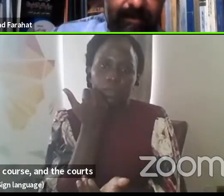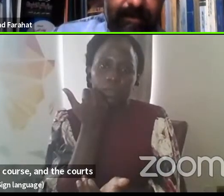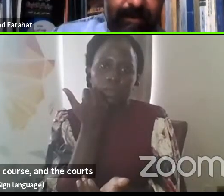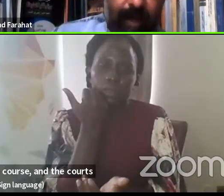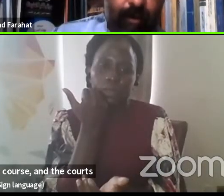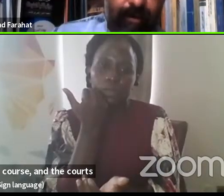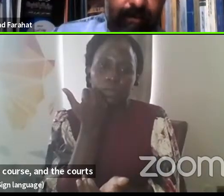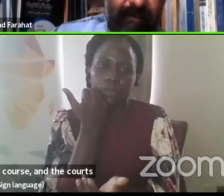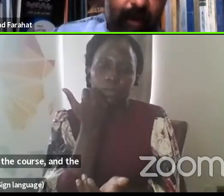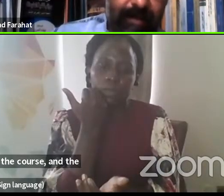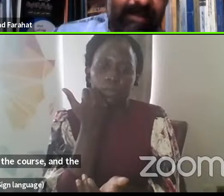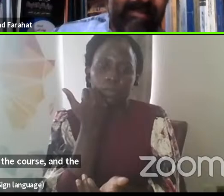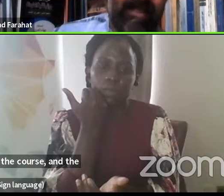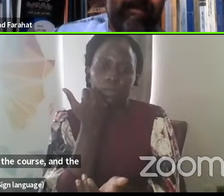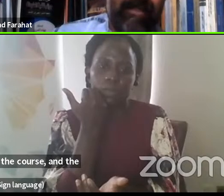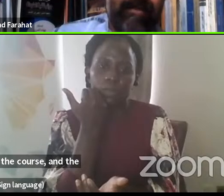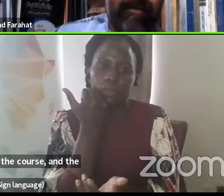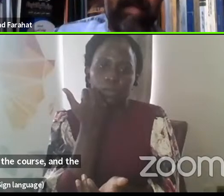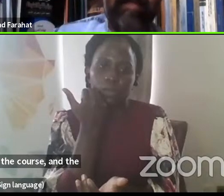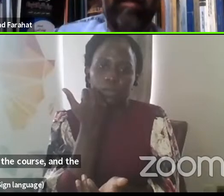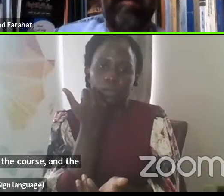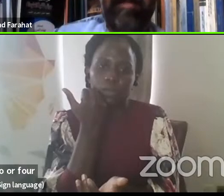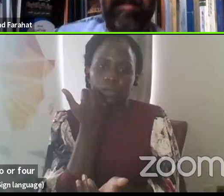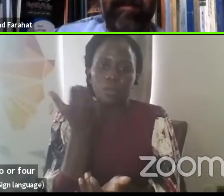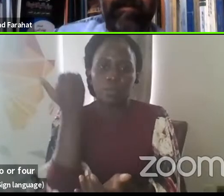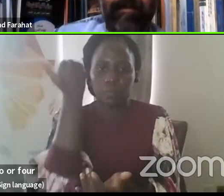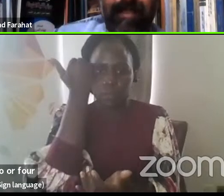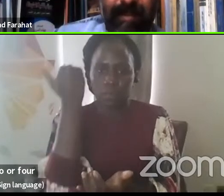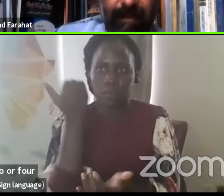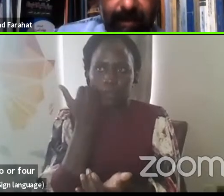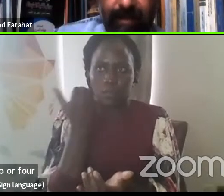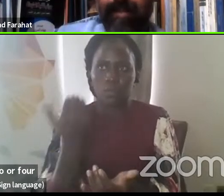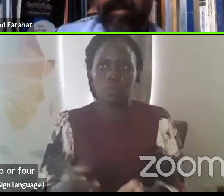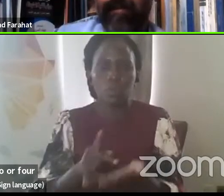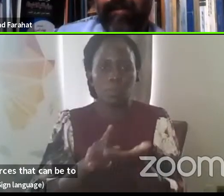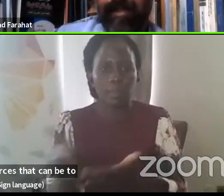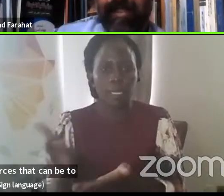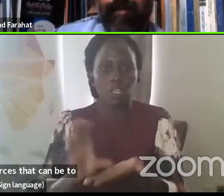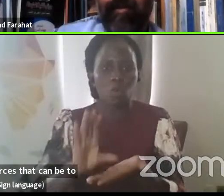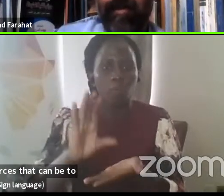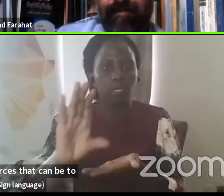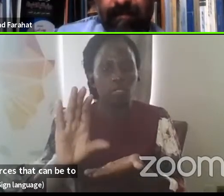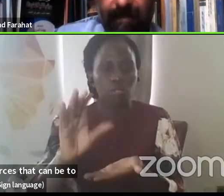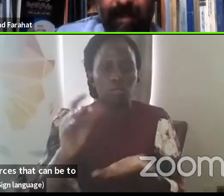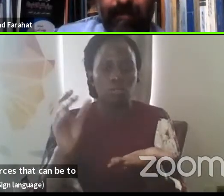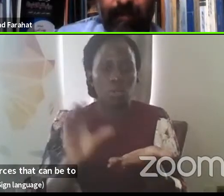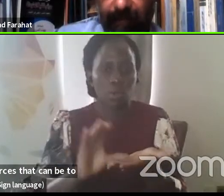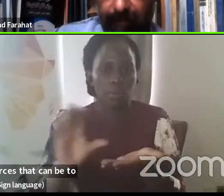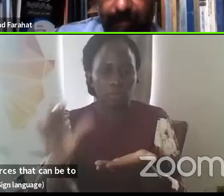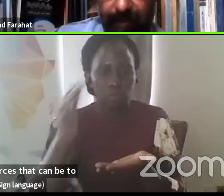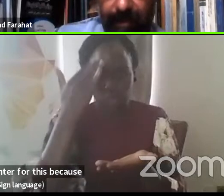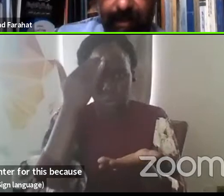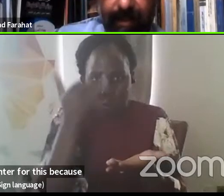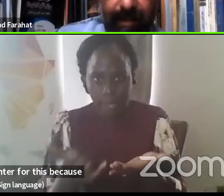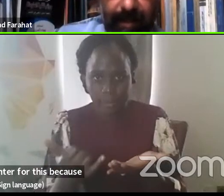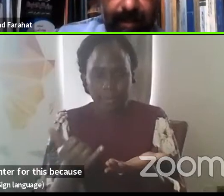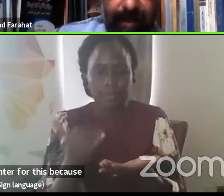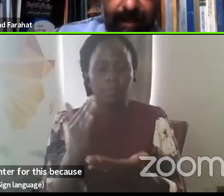decided to or forced the company to pay the compensation to this lawyer for this because